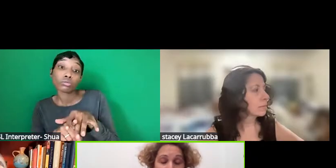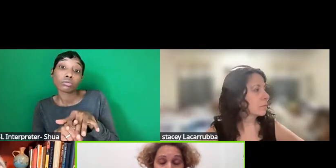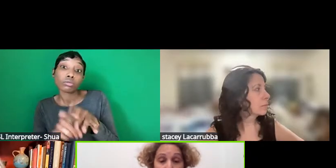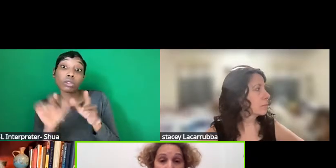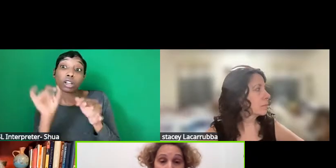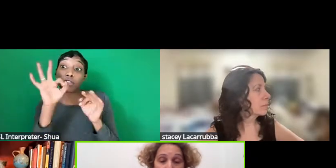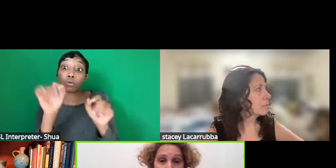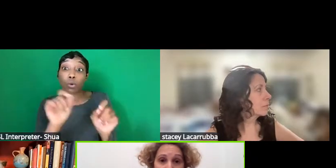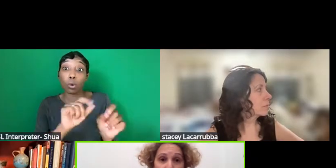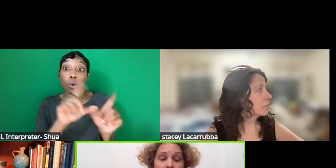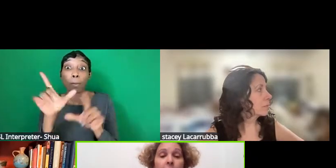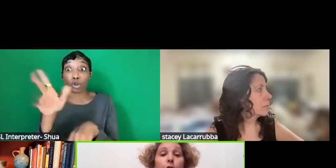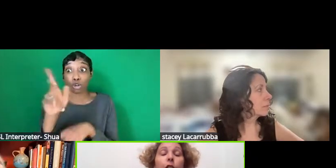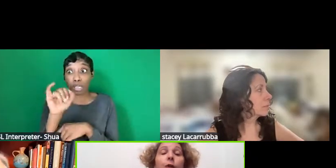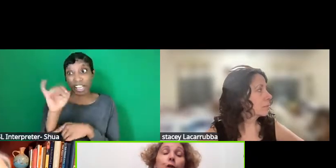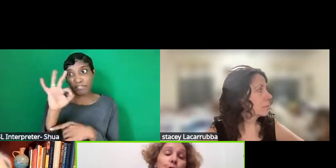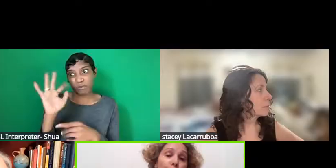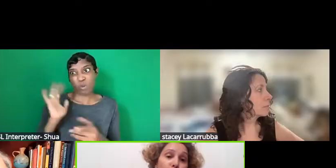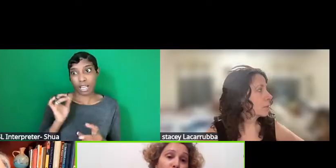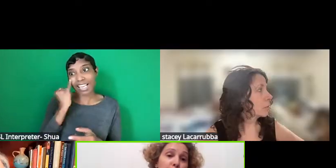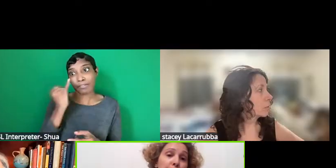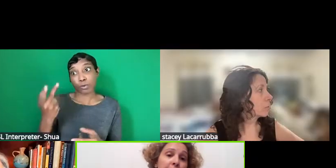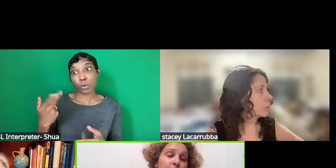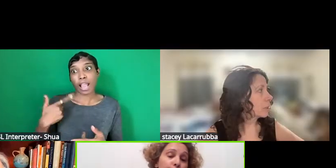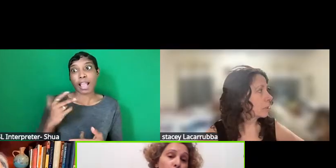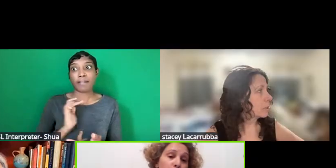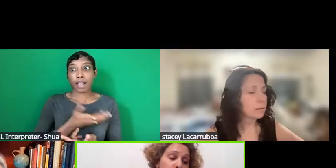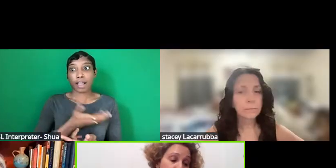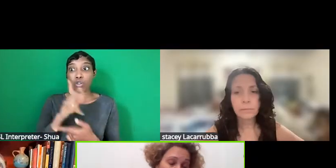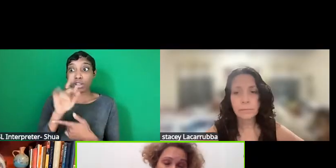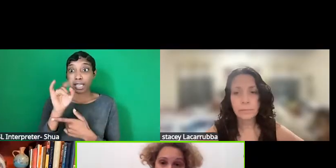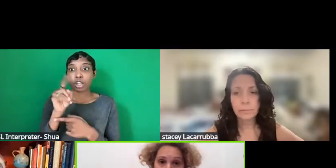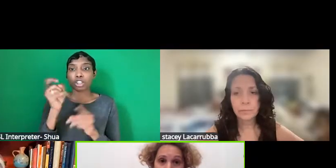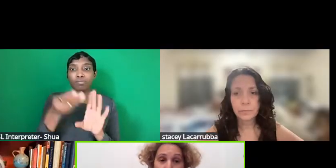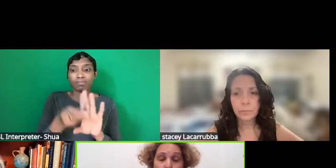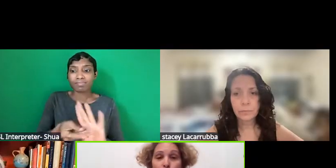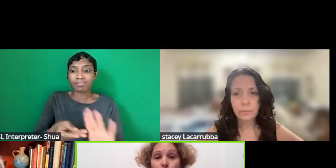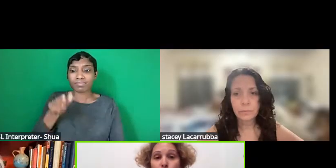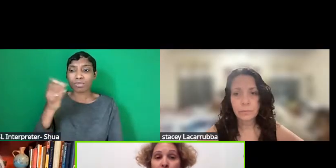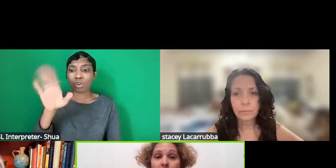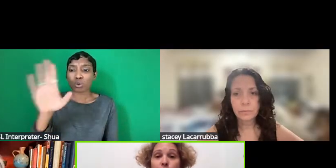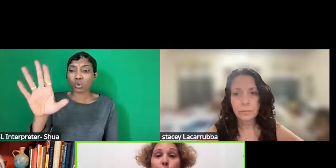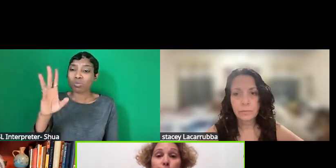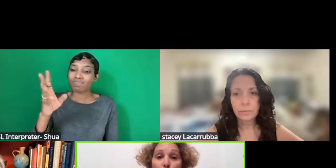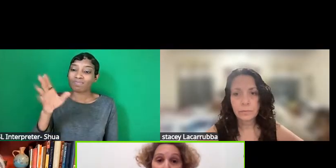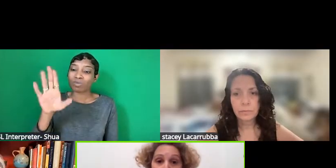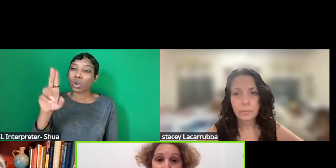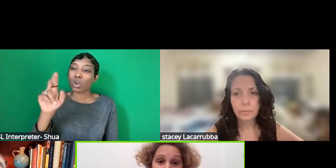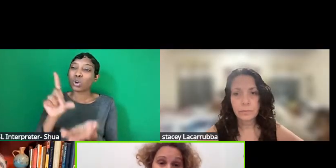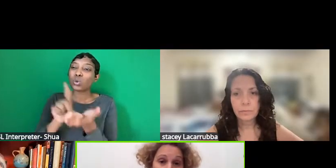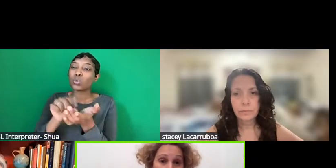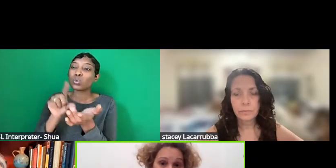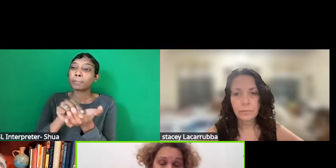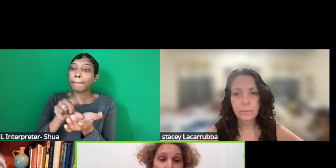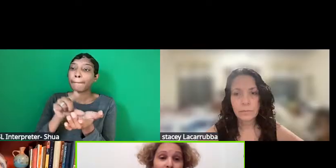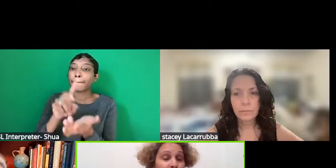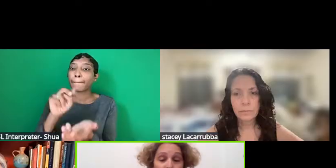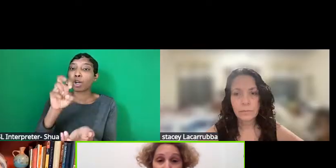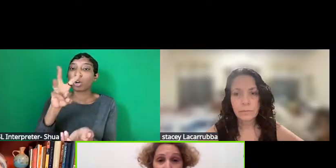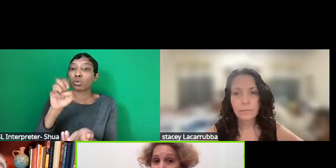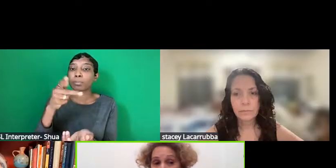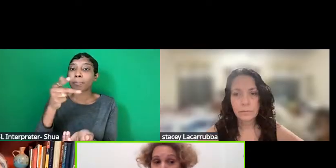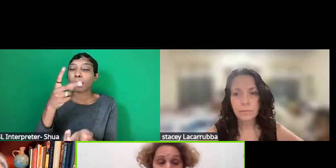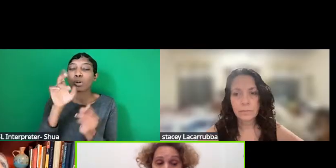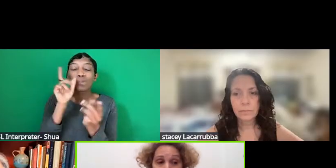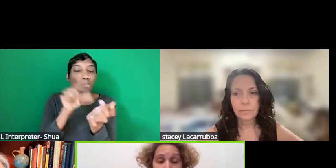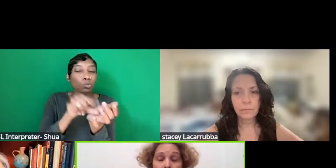you open your kit, if you have our kit, you start ripping your newspaper and you want to rip it in as small pieces as possible because this is